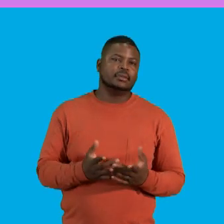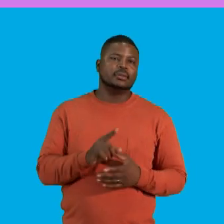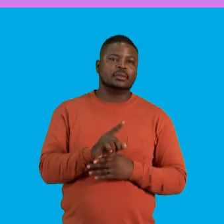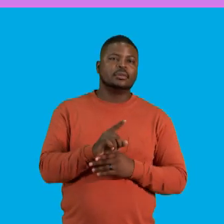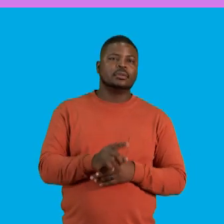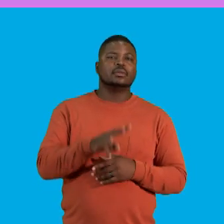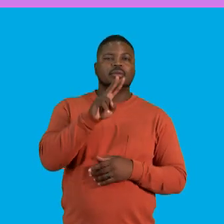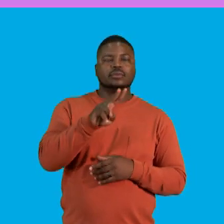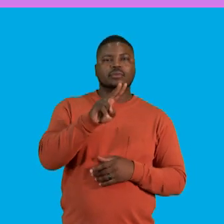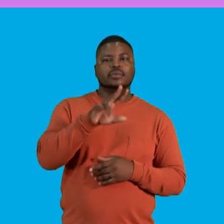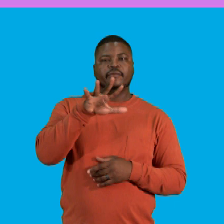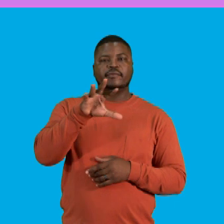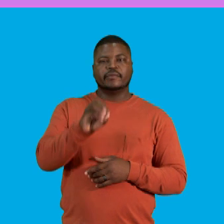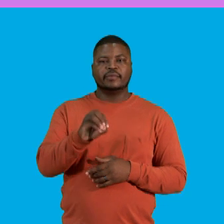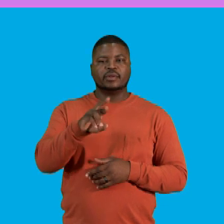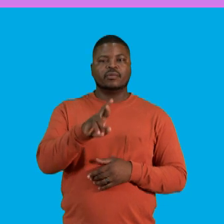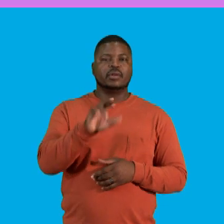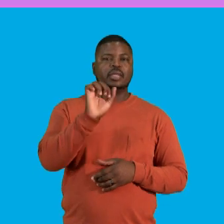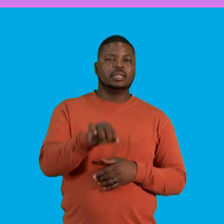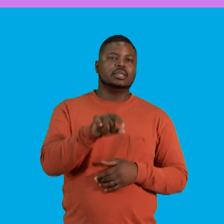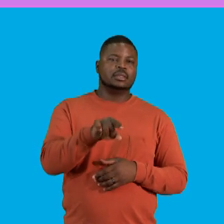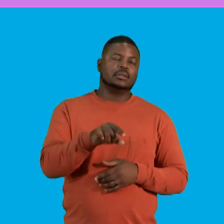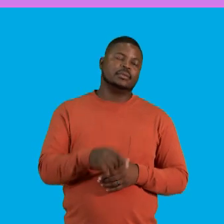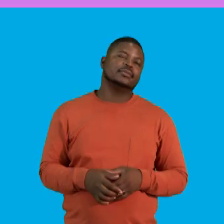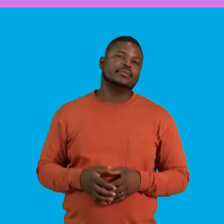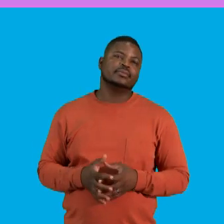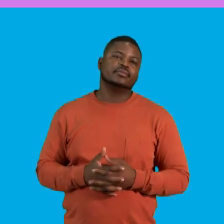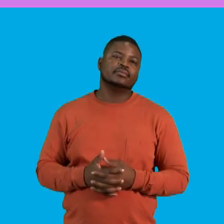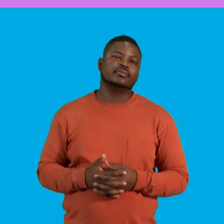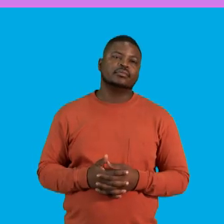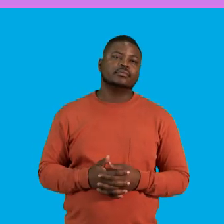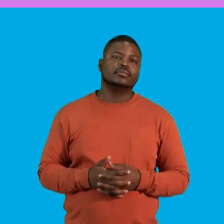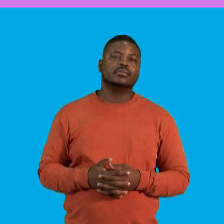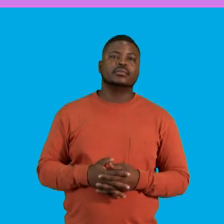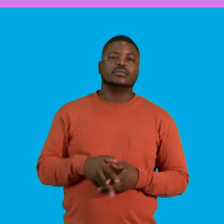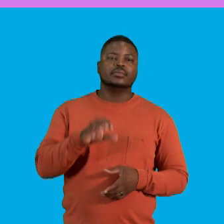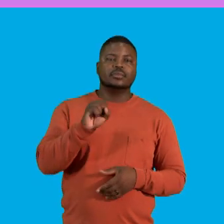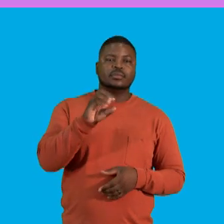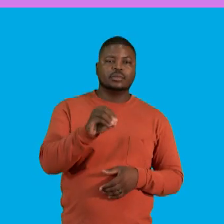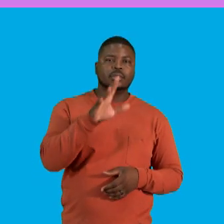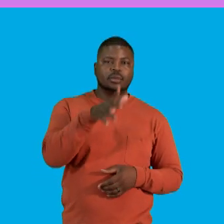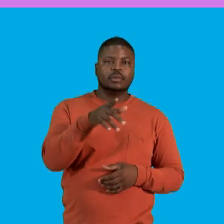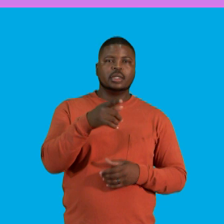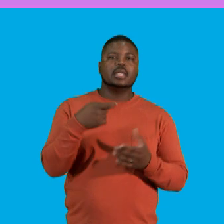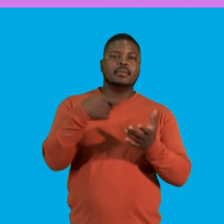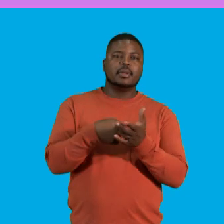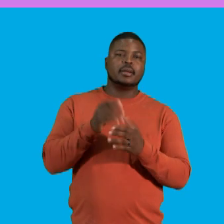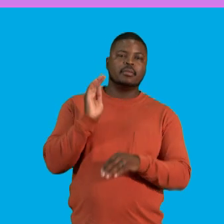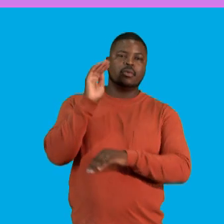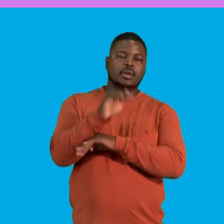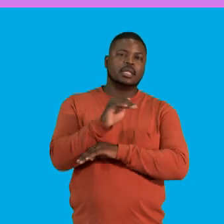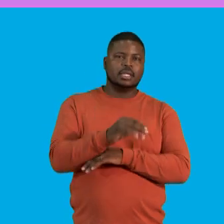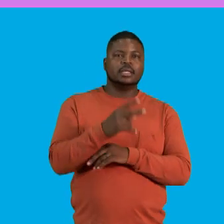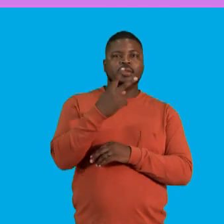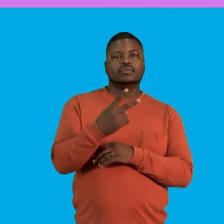is 250 rand 19 cents. So she said that she's going to pay more